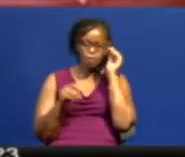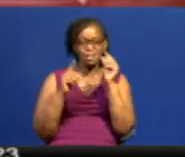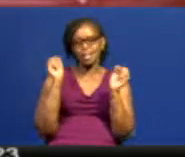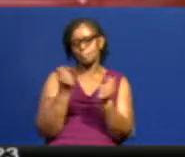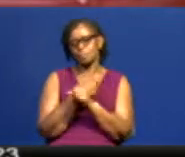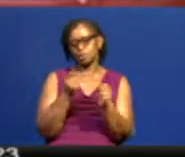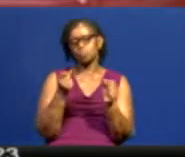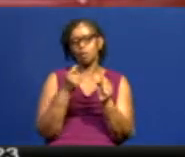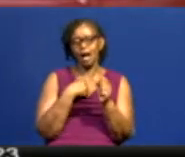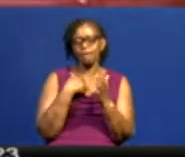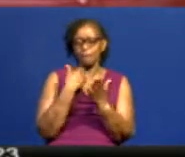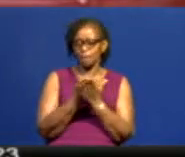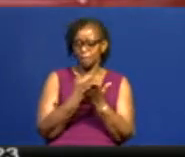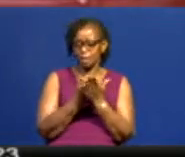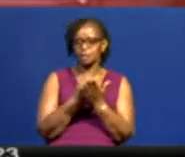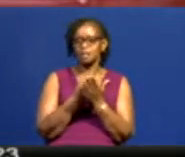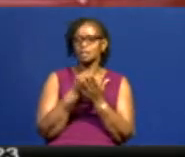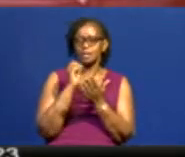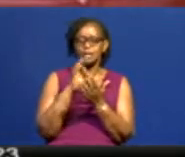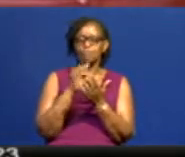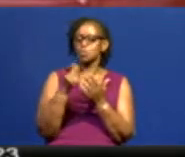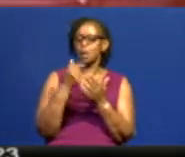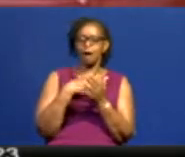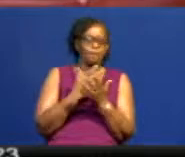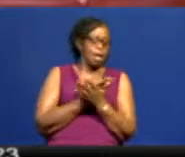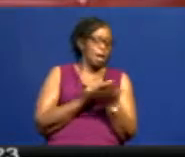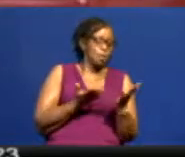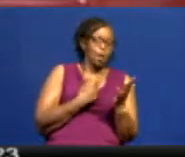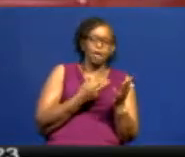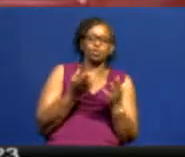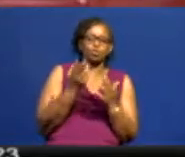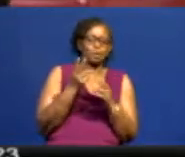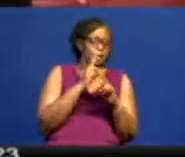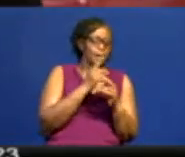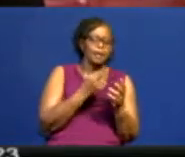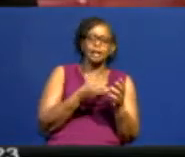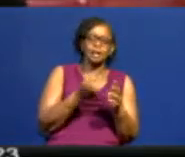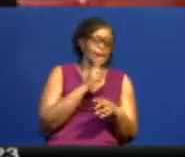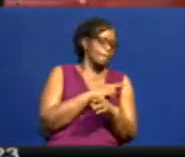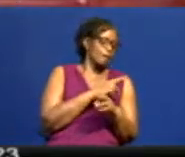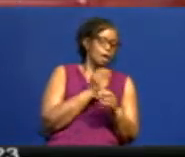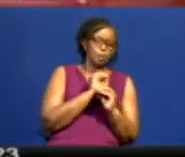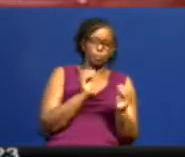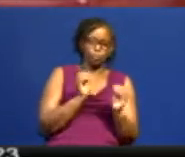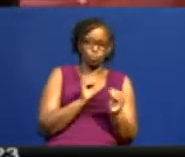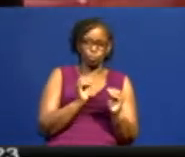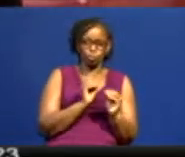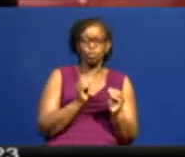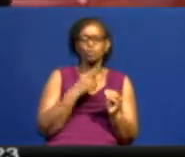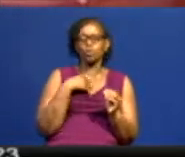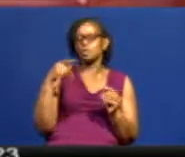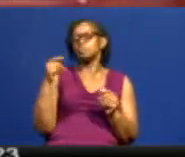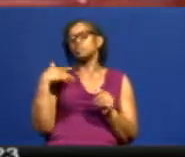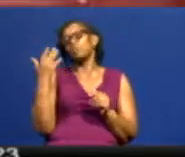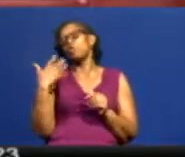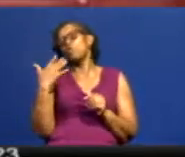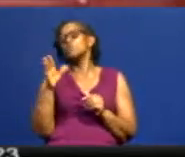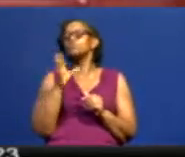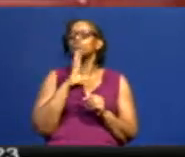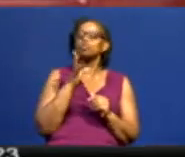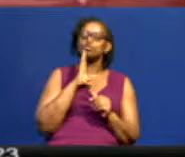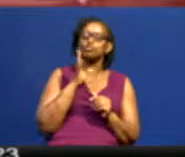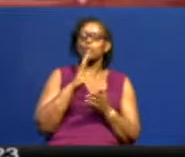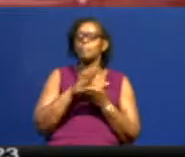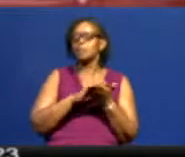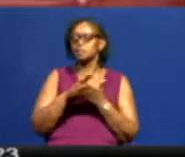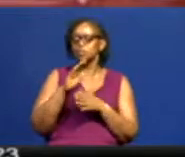to refer. There is no material they can refer to. So these are statements made by individuals based on their own understanding of a situation that